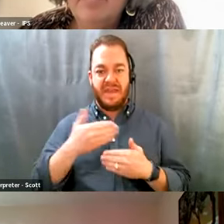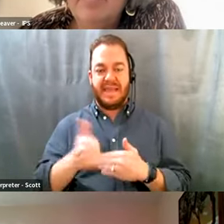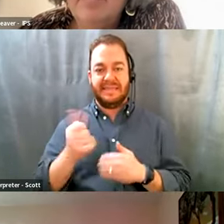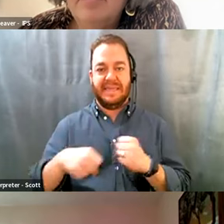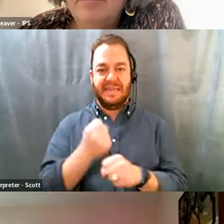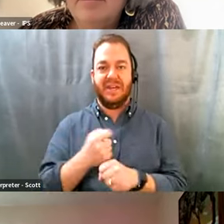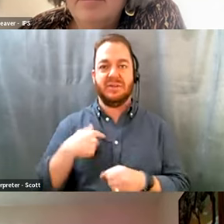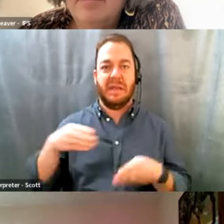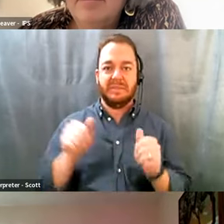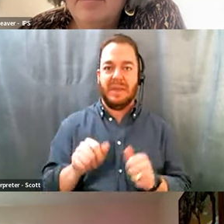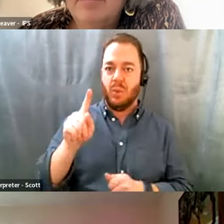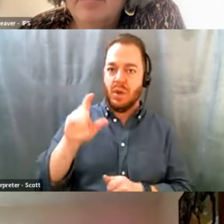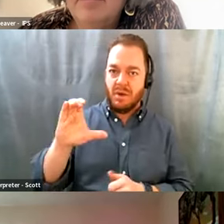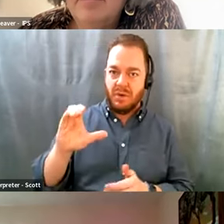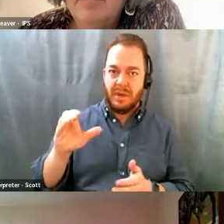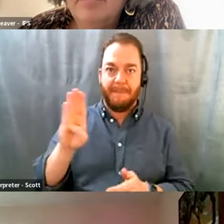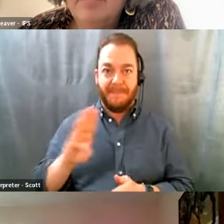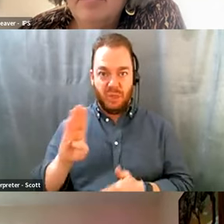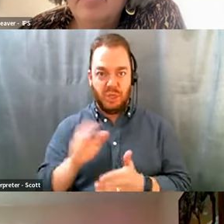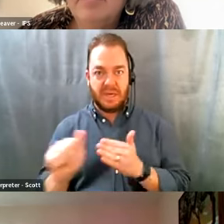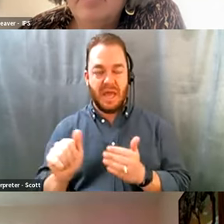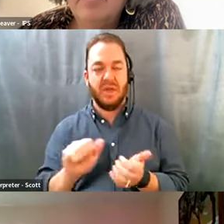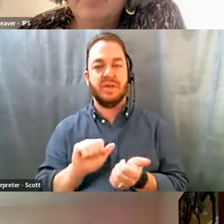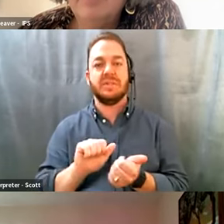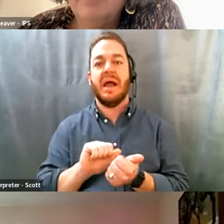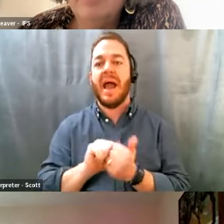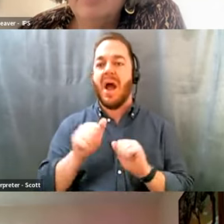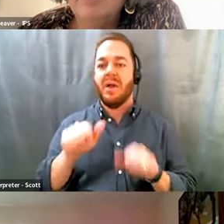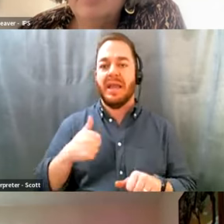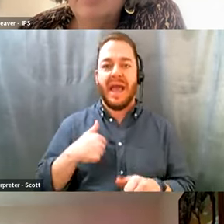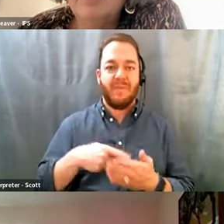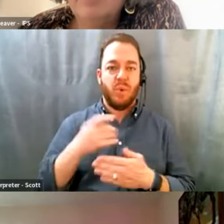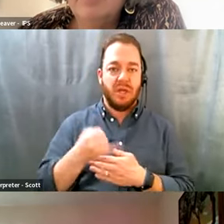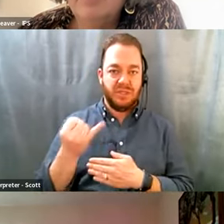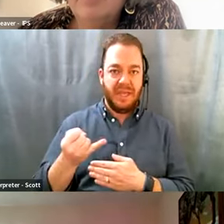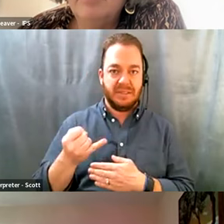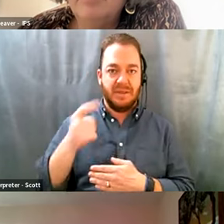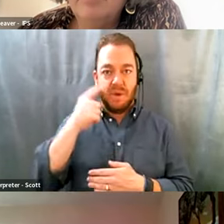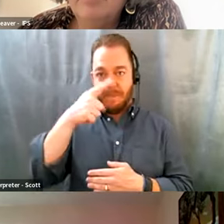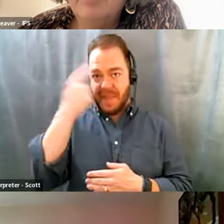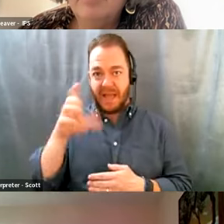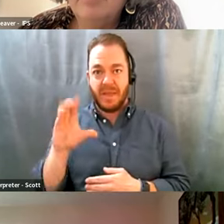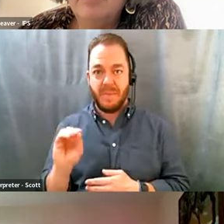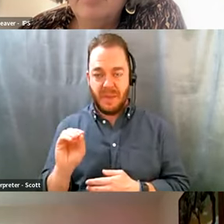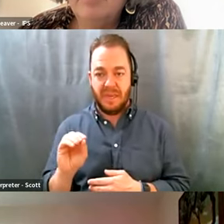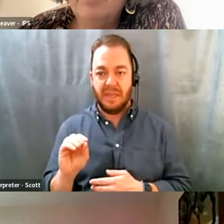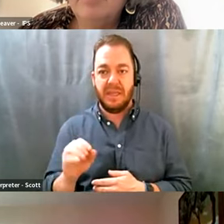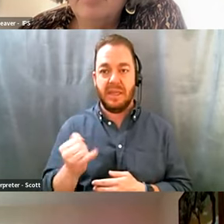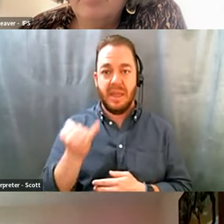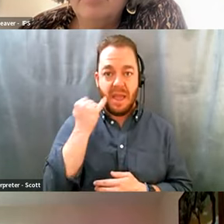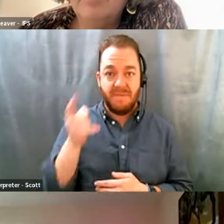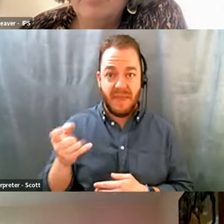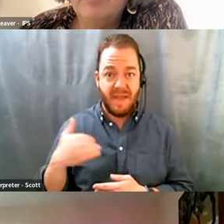$100 billion. How can I set, not have projects where with a Black company, if they're doing